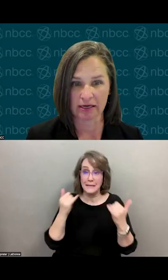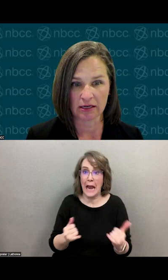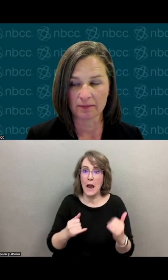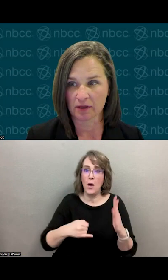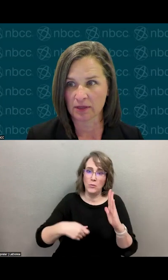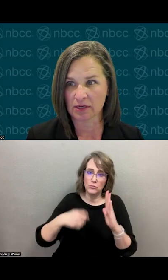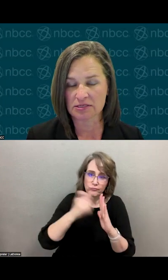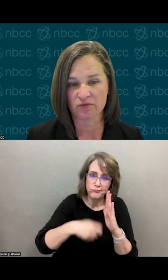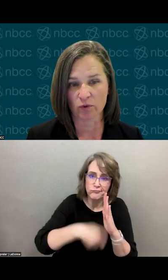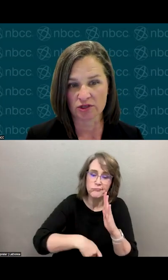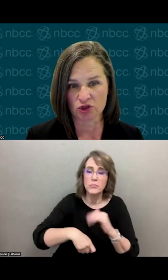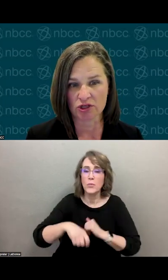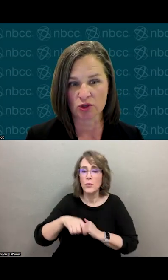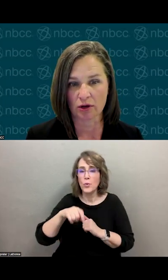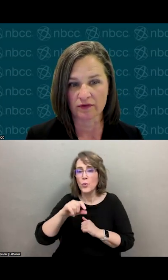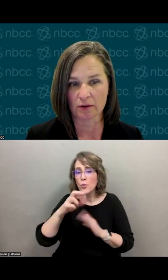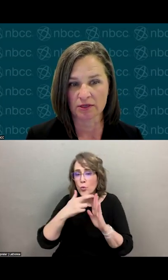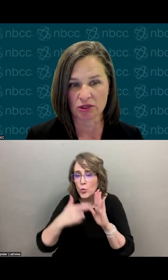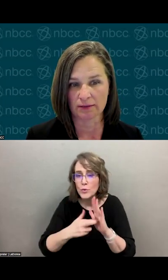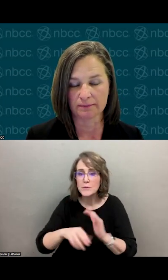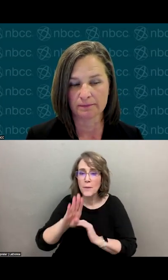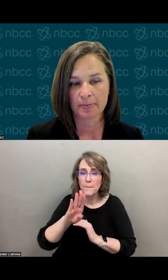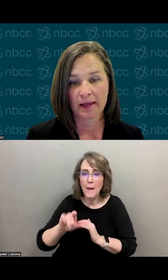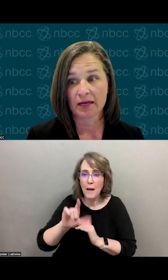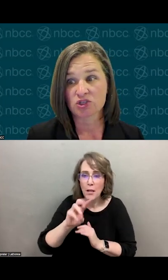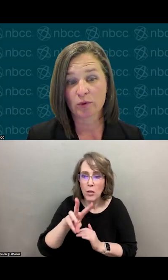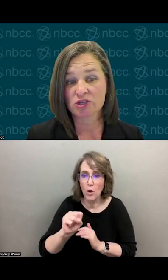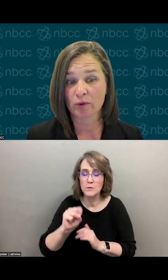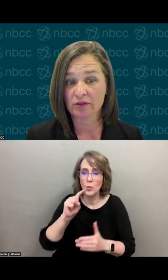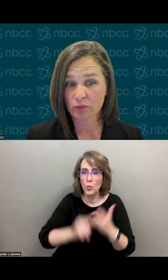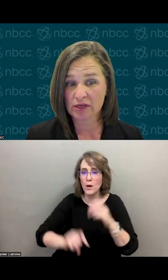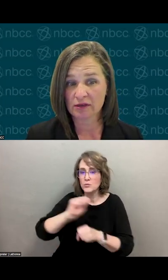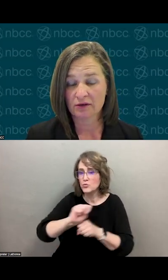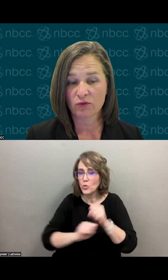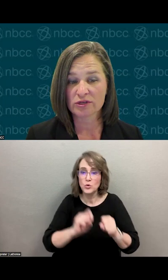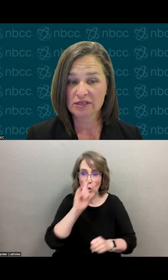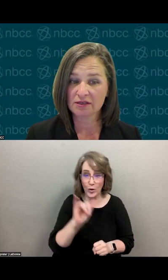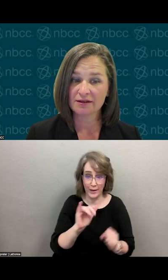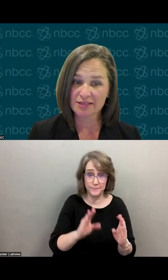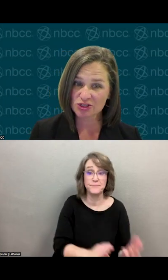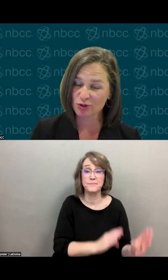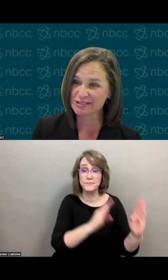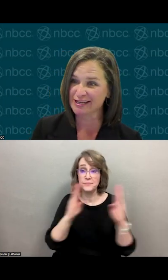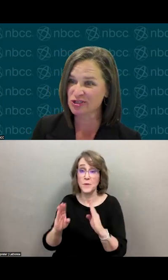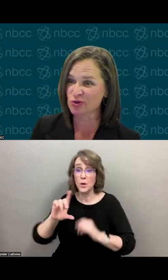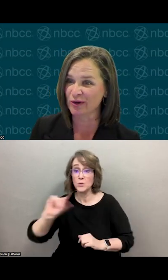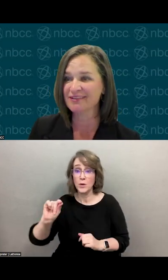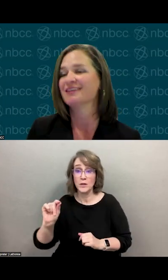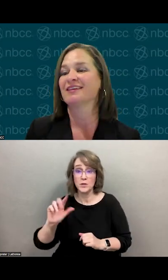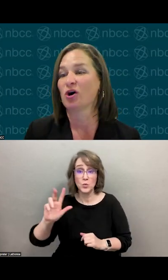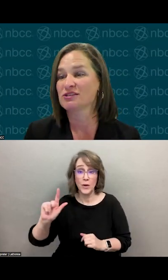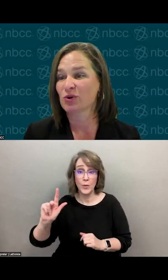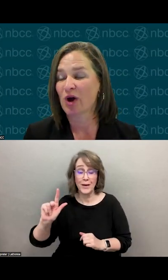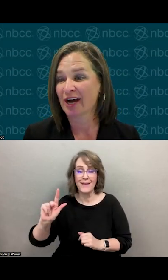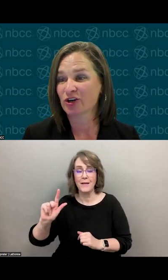and setting up the committees for the structure of the commission. In 2023, 14 additional states joined.